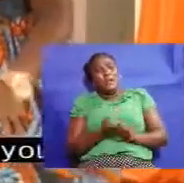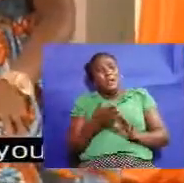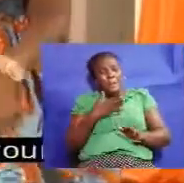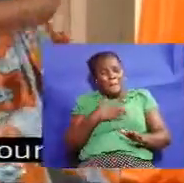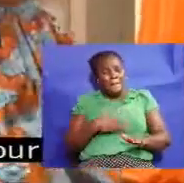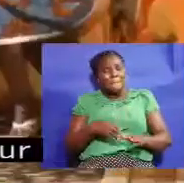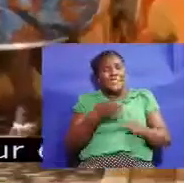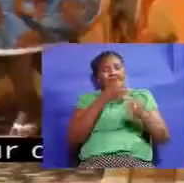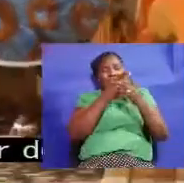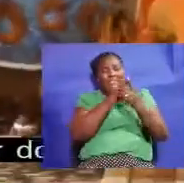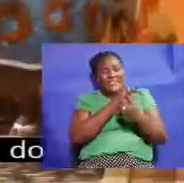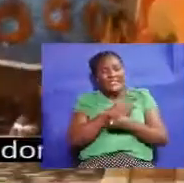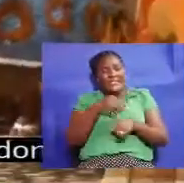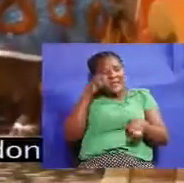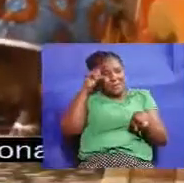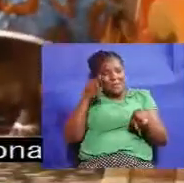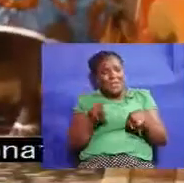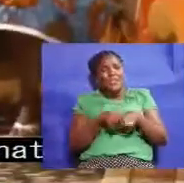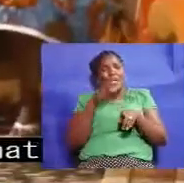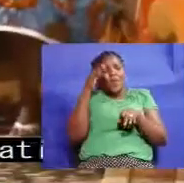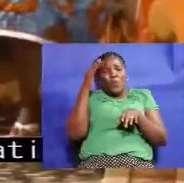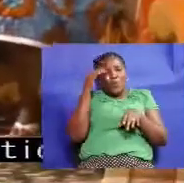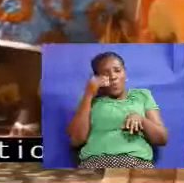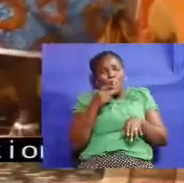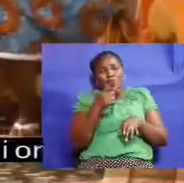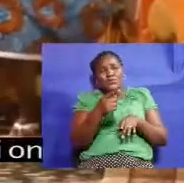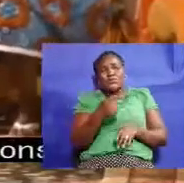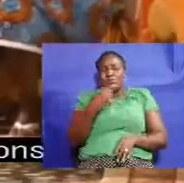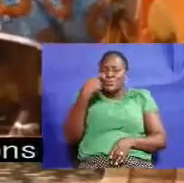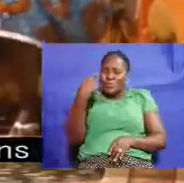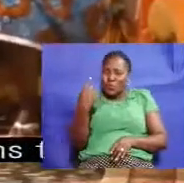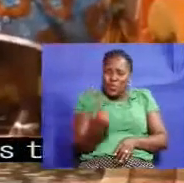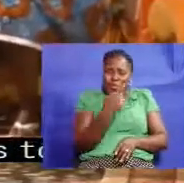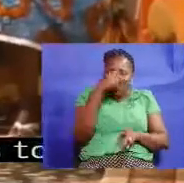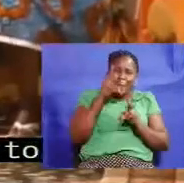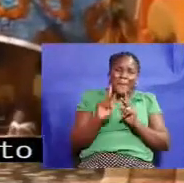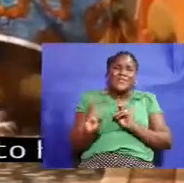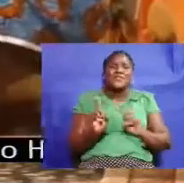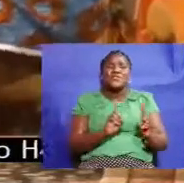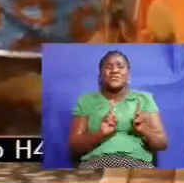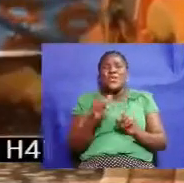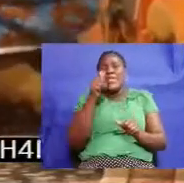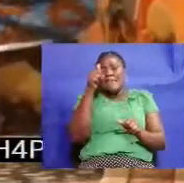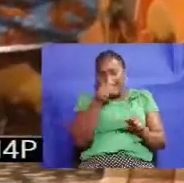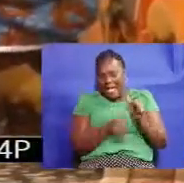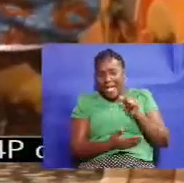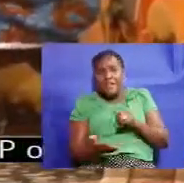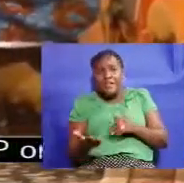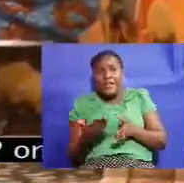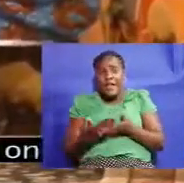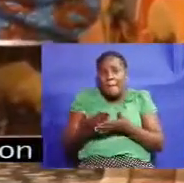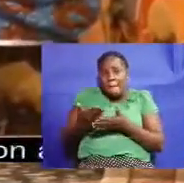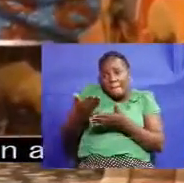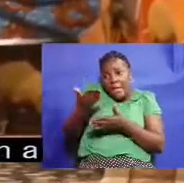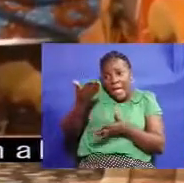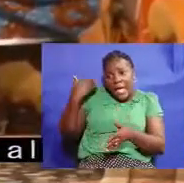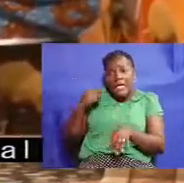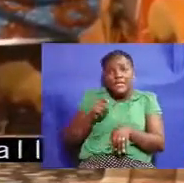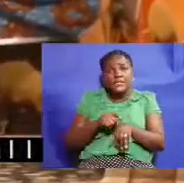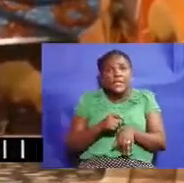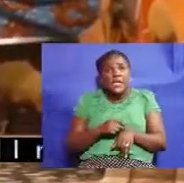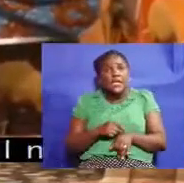Time I checked, it is the bride-to-be who should be concerned about souvenirs for engagement and all that. So why are you the one doing that?